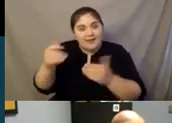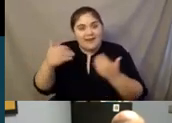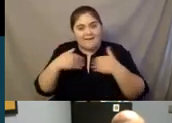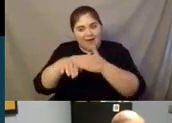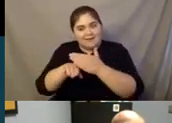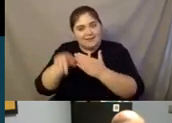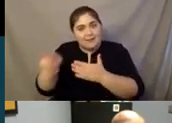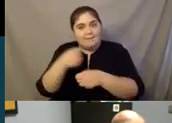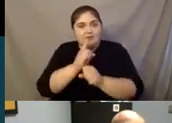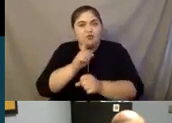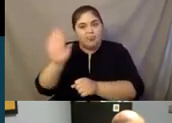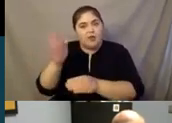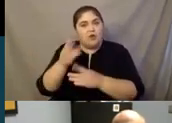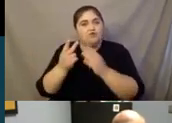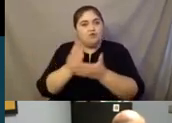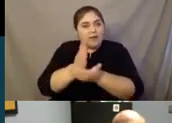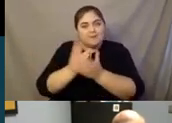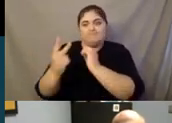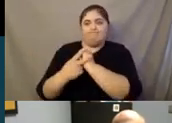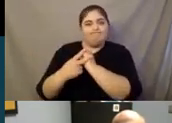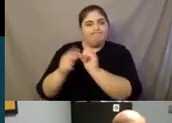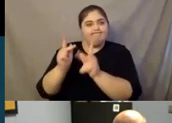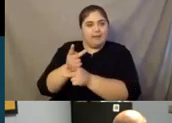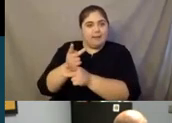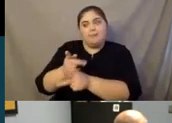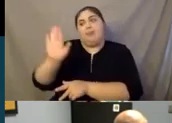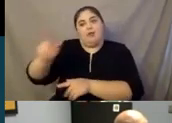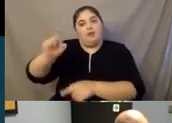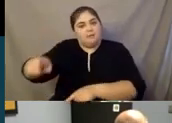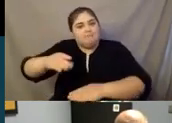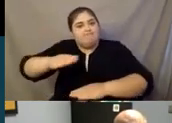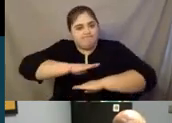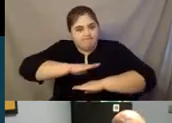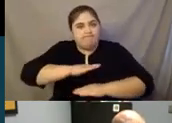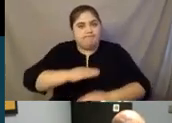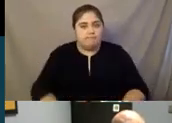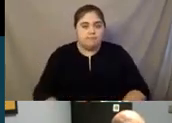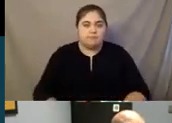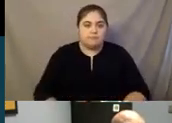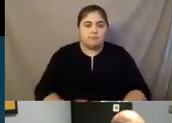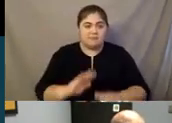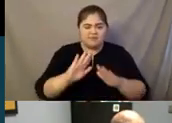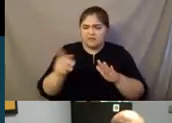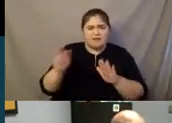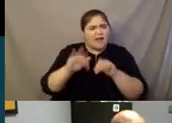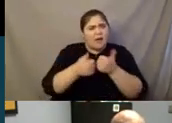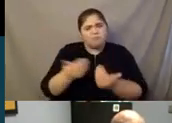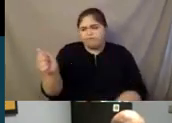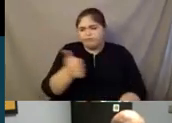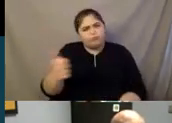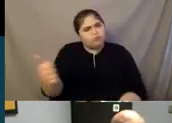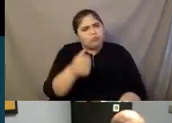are preserved and their needs met? How are they going to get transportation to court?